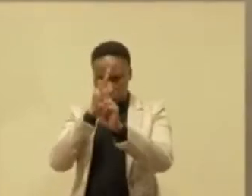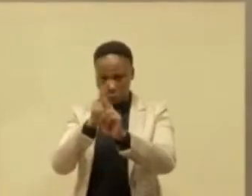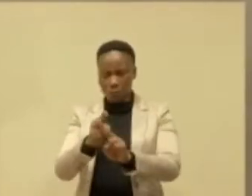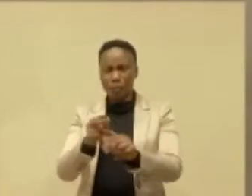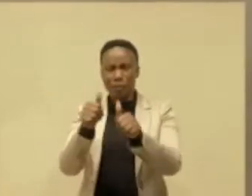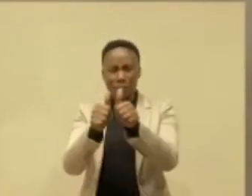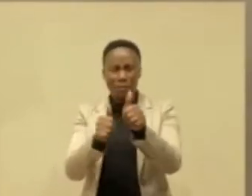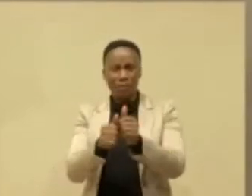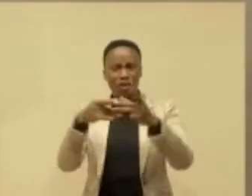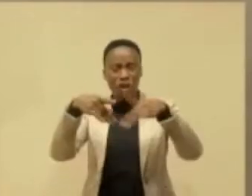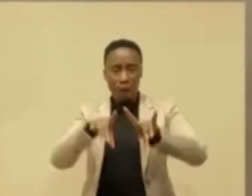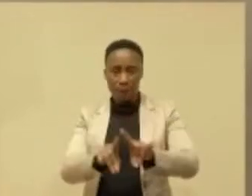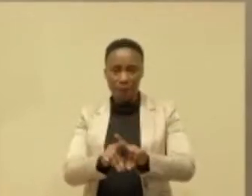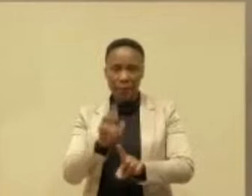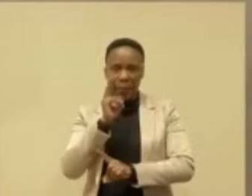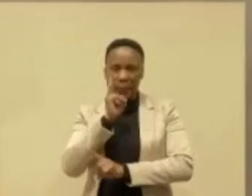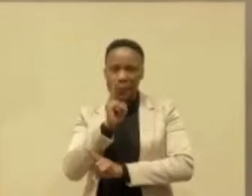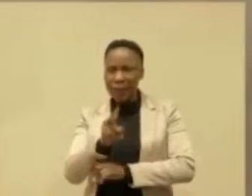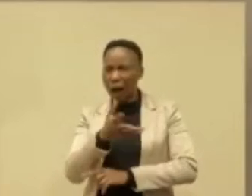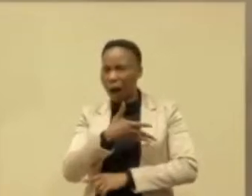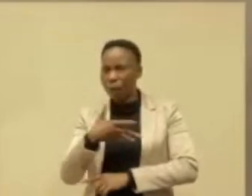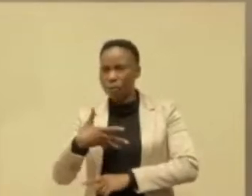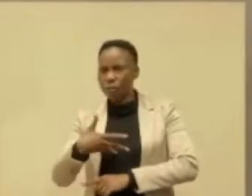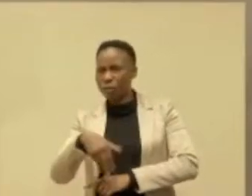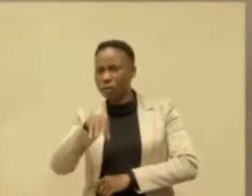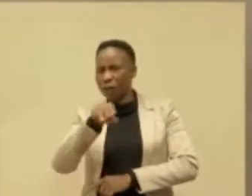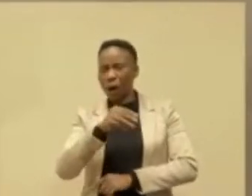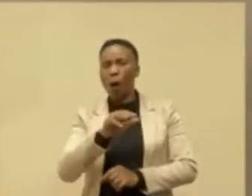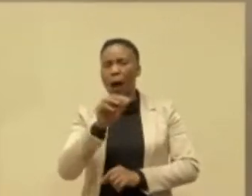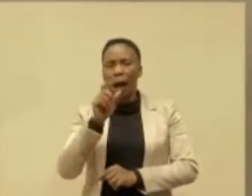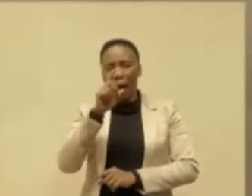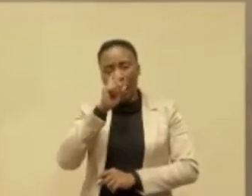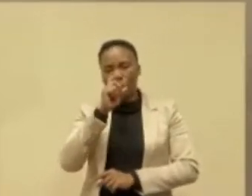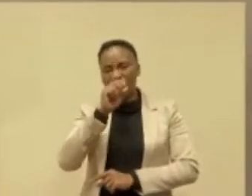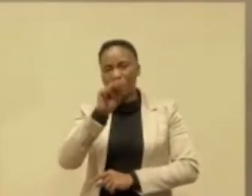chair of smart doctor